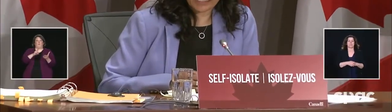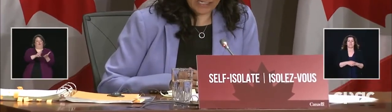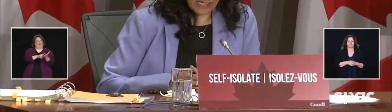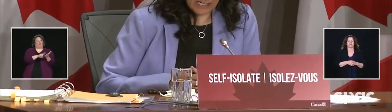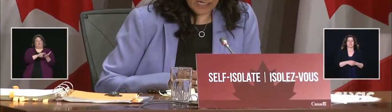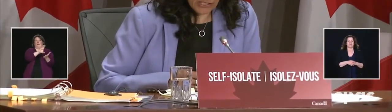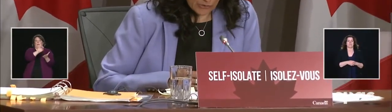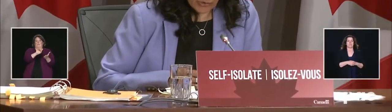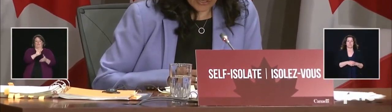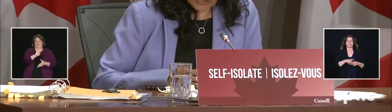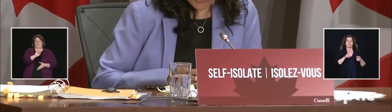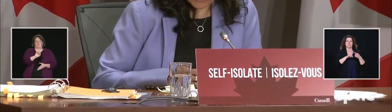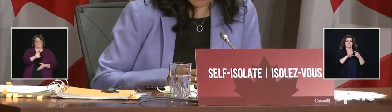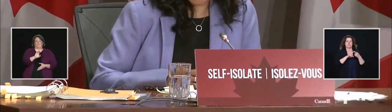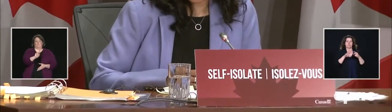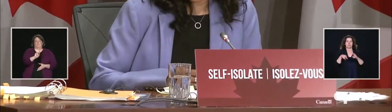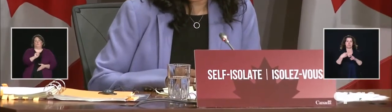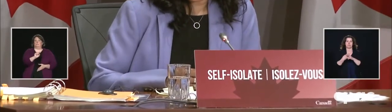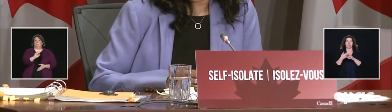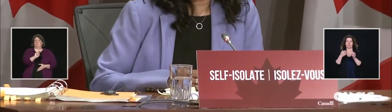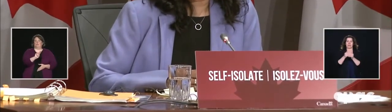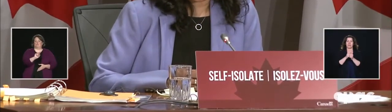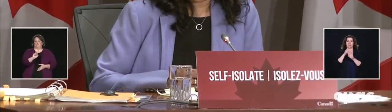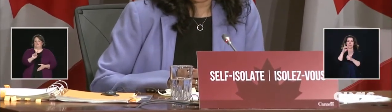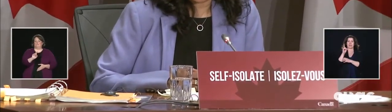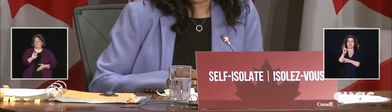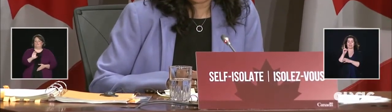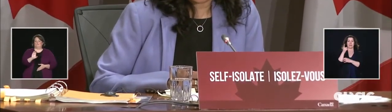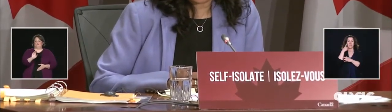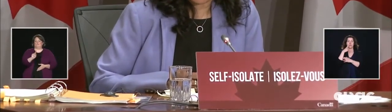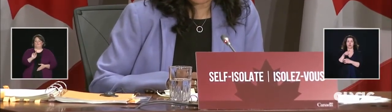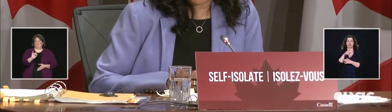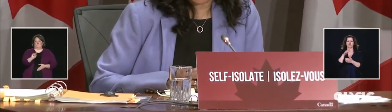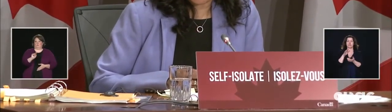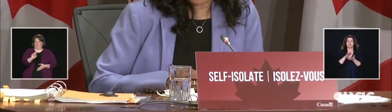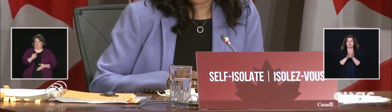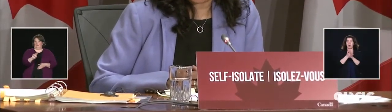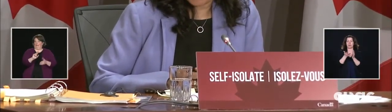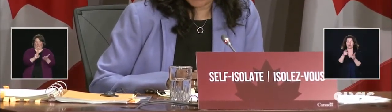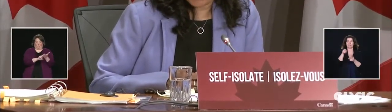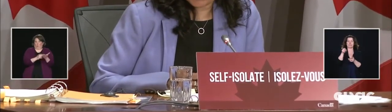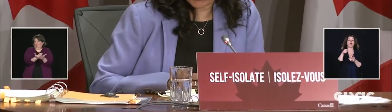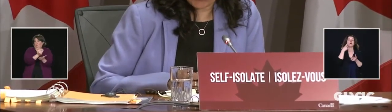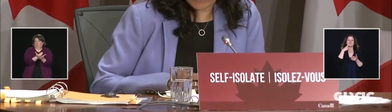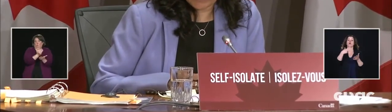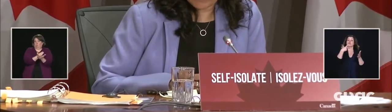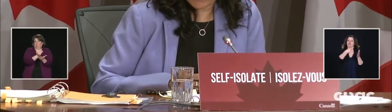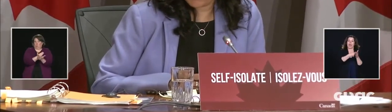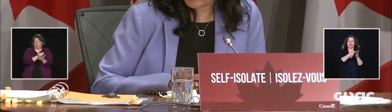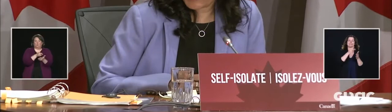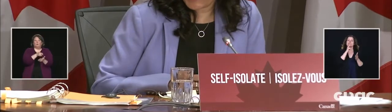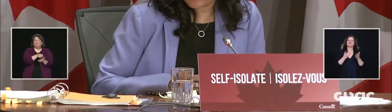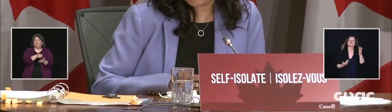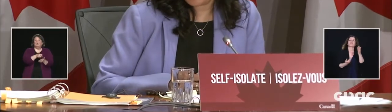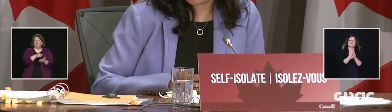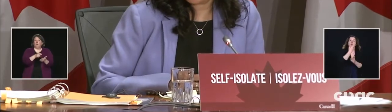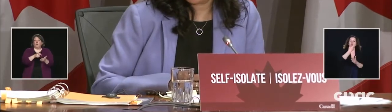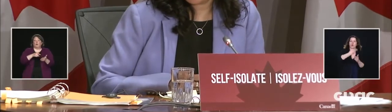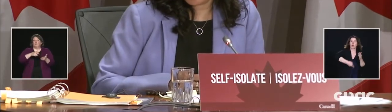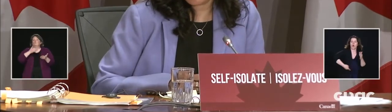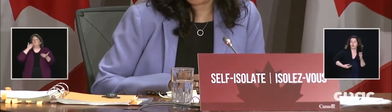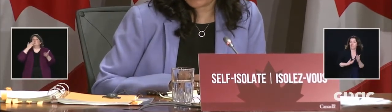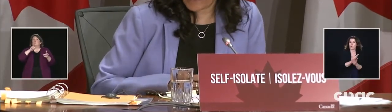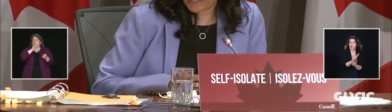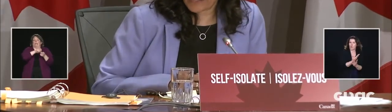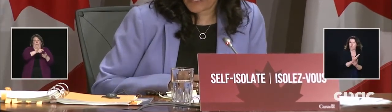syringes is a new contract, and the delivery schedule is still being determined. But I will say that